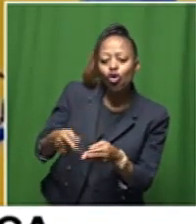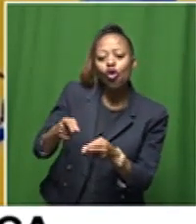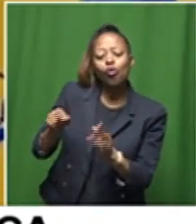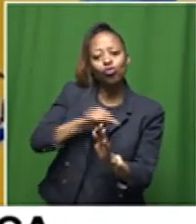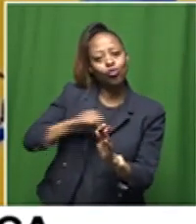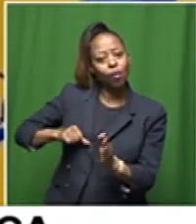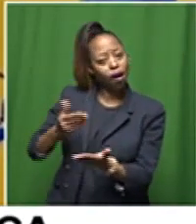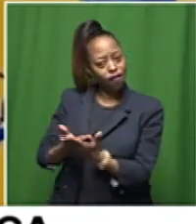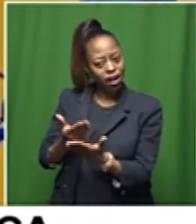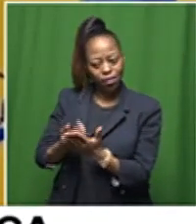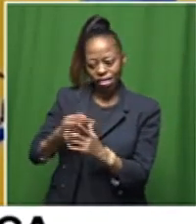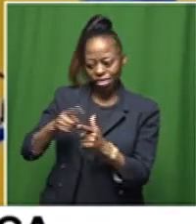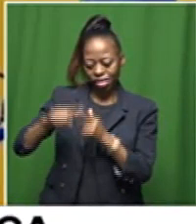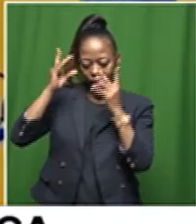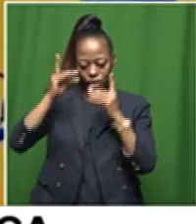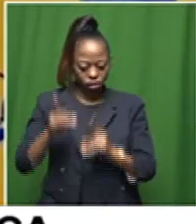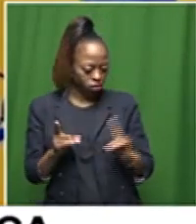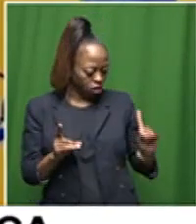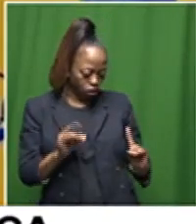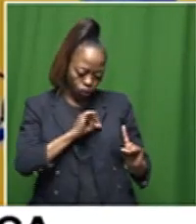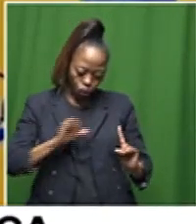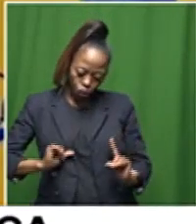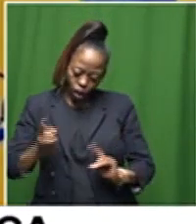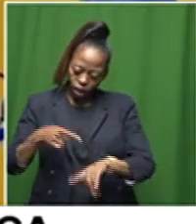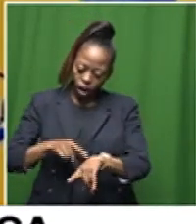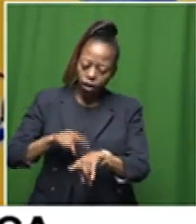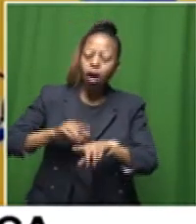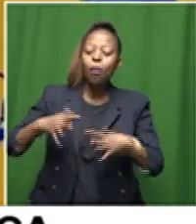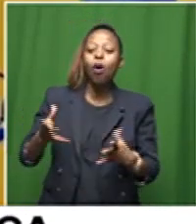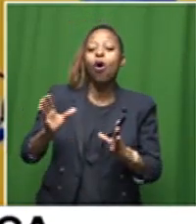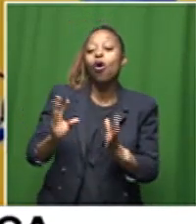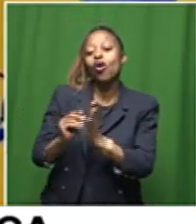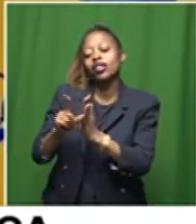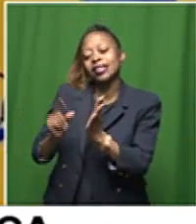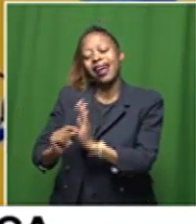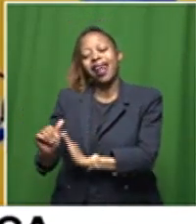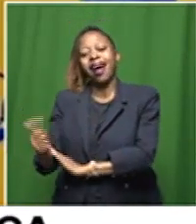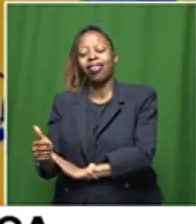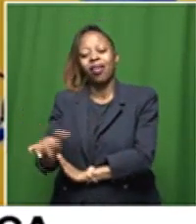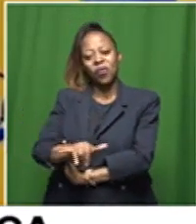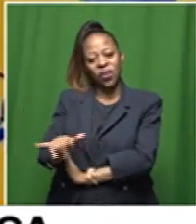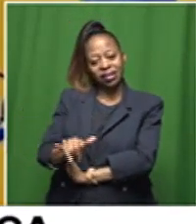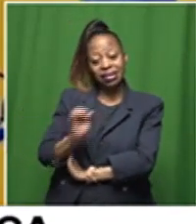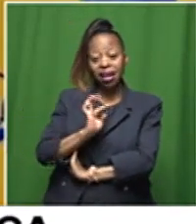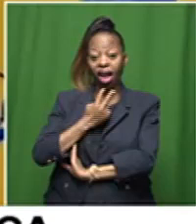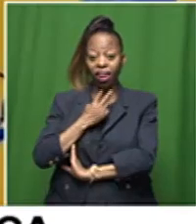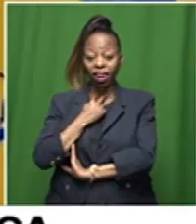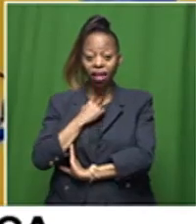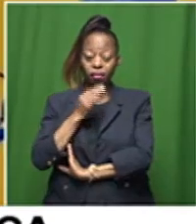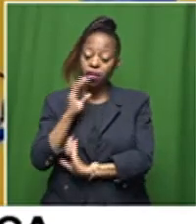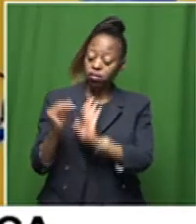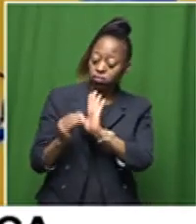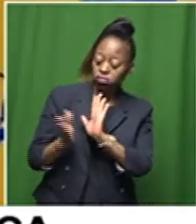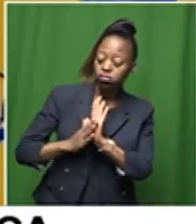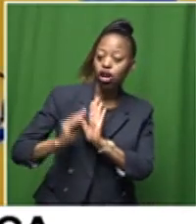will then decide whether you will be operated at that time or not. If they are not able to operate, they put you on the